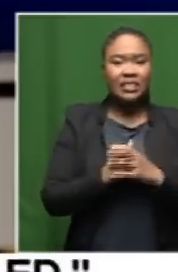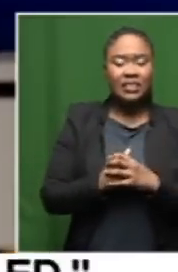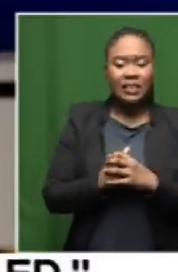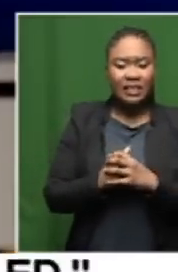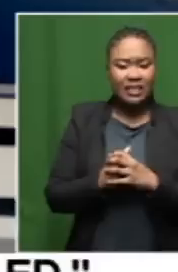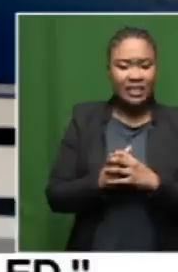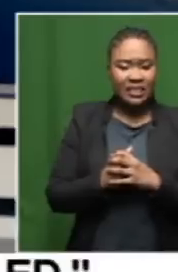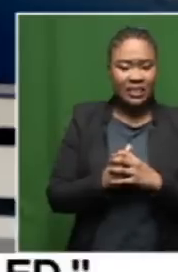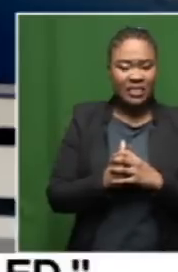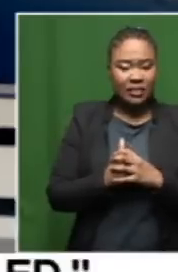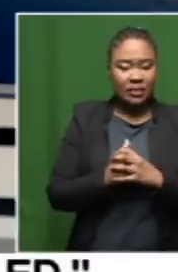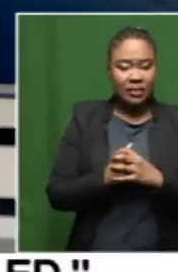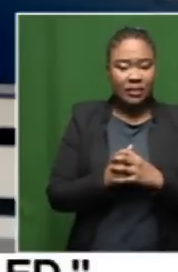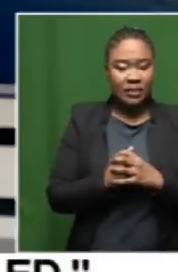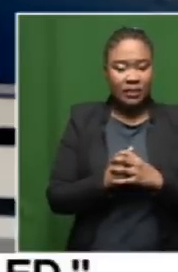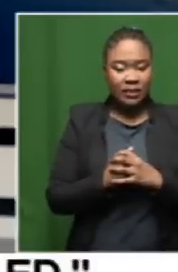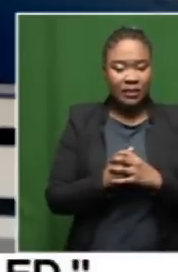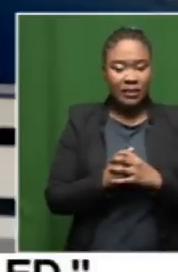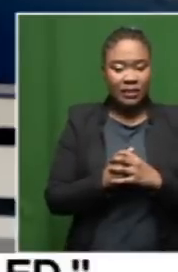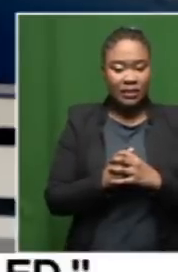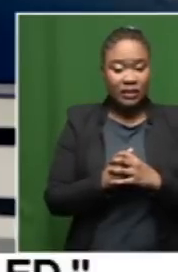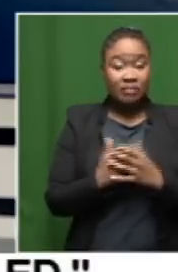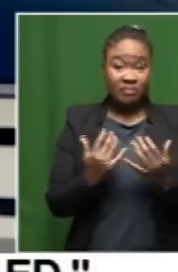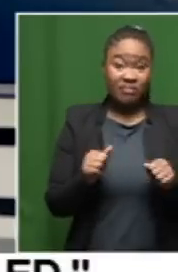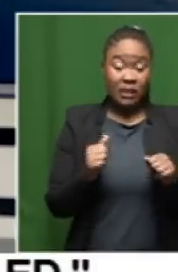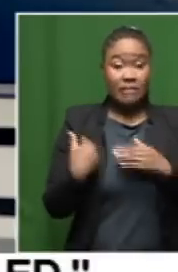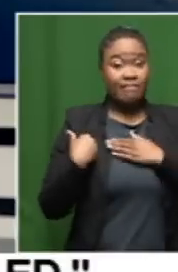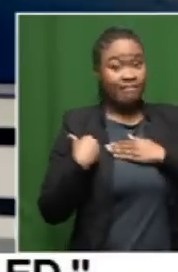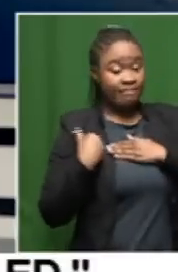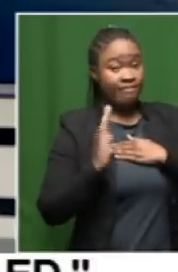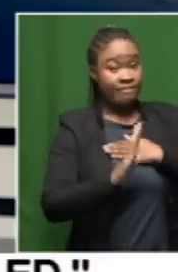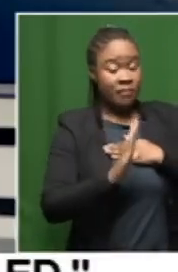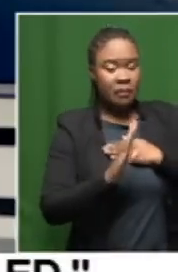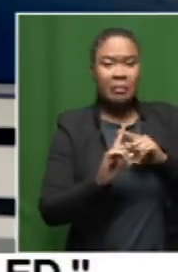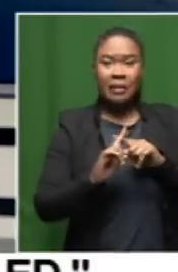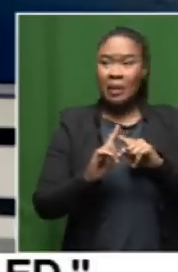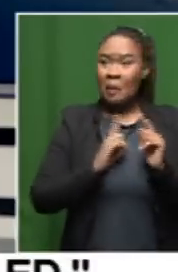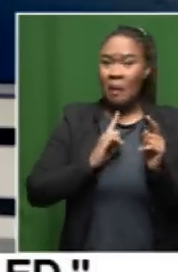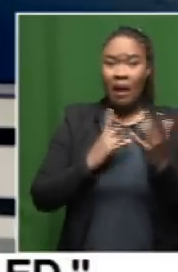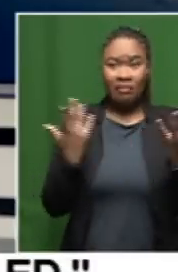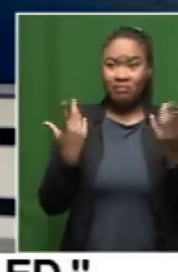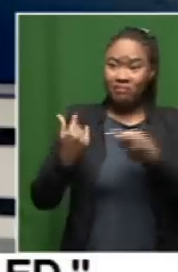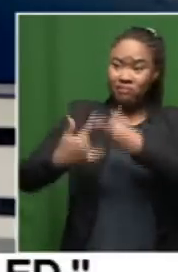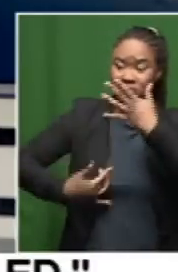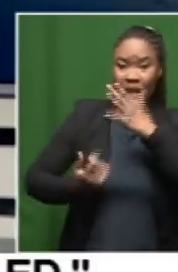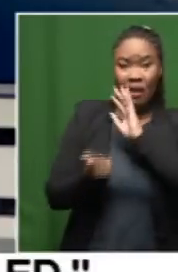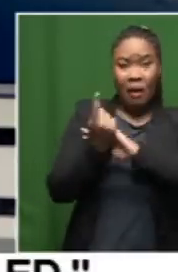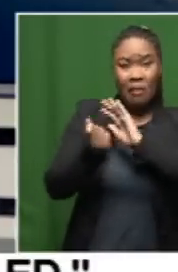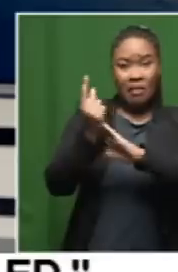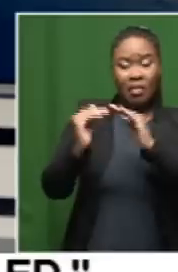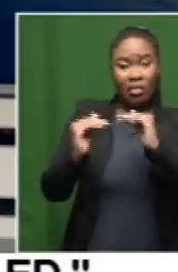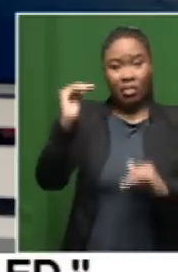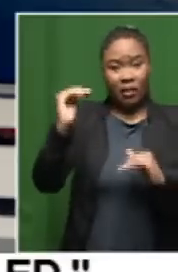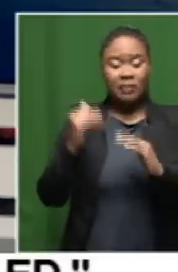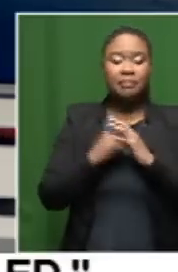here. Yeah, it is a big task because there's a lot of challenges facing South Africa at the moment. We outlined them in the introduction, and I'm going to talk to you about those in a short